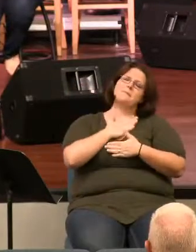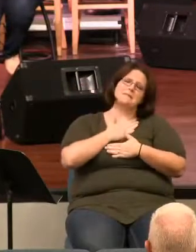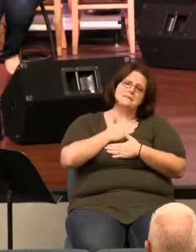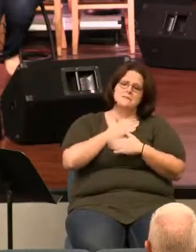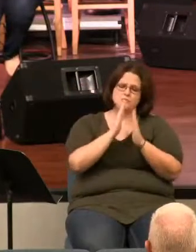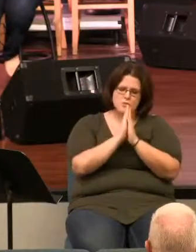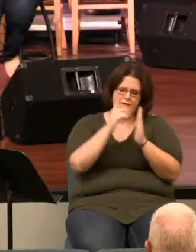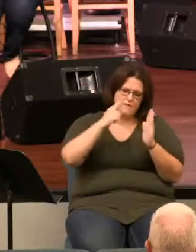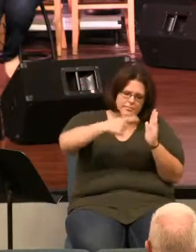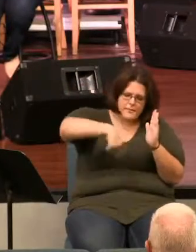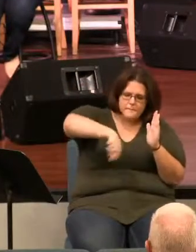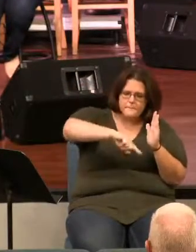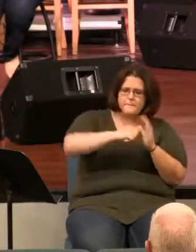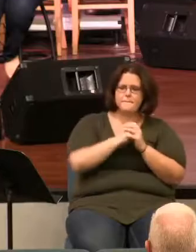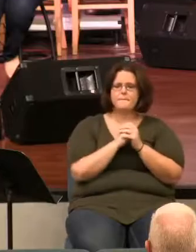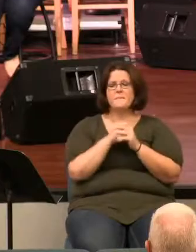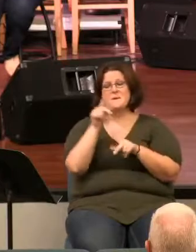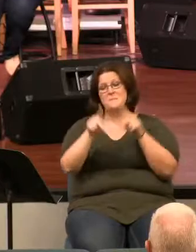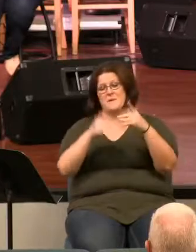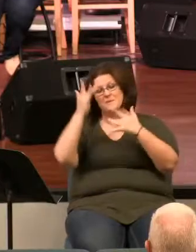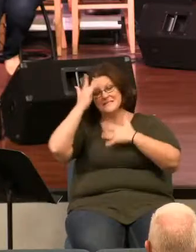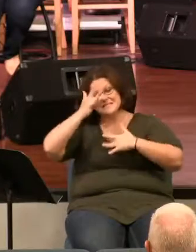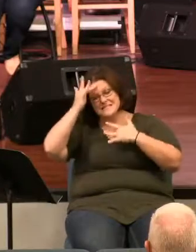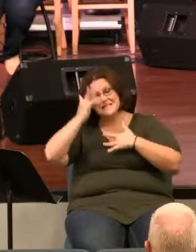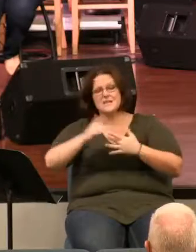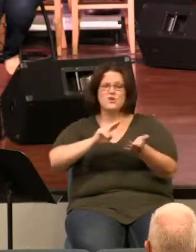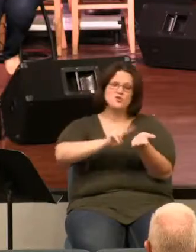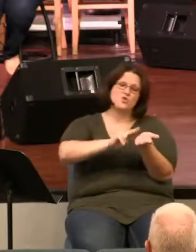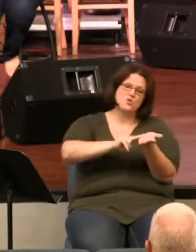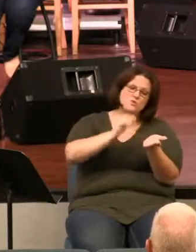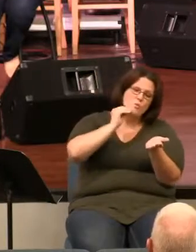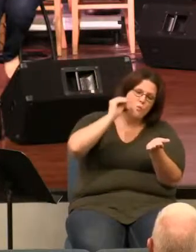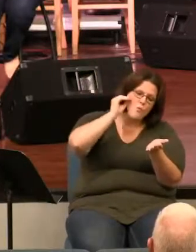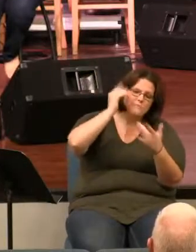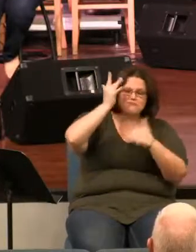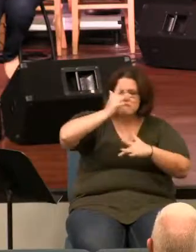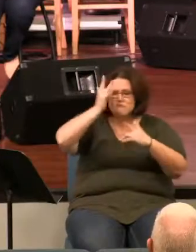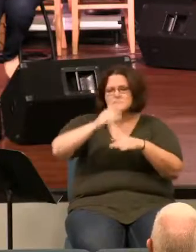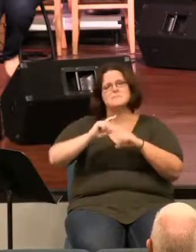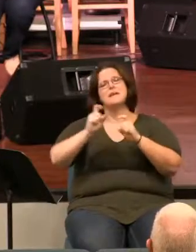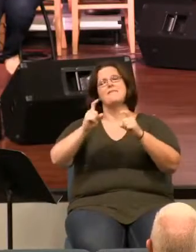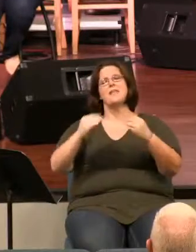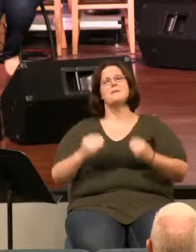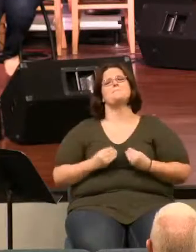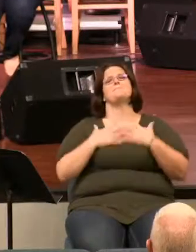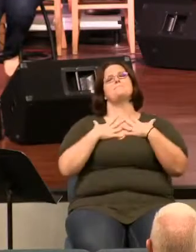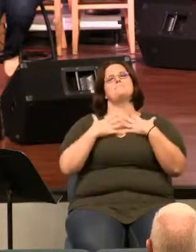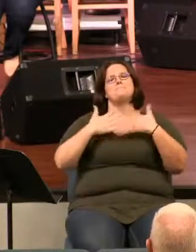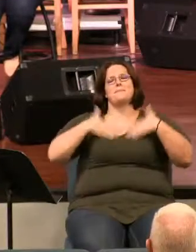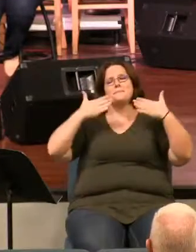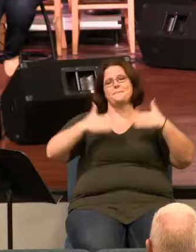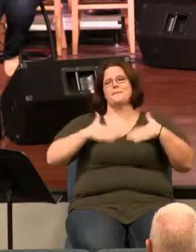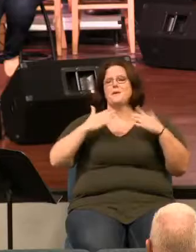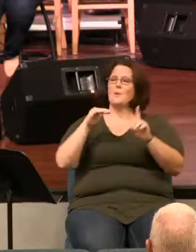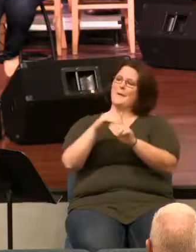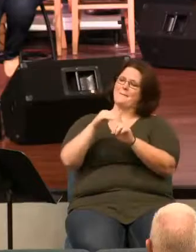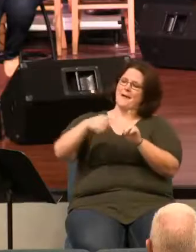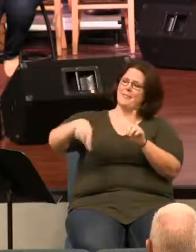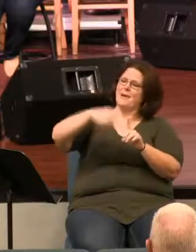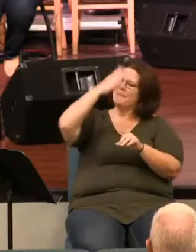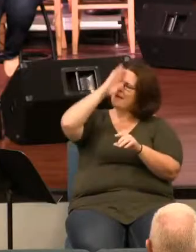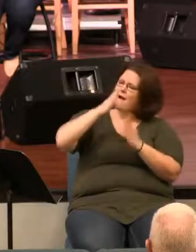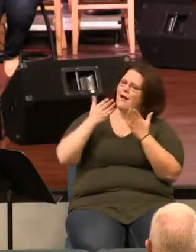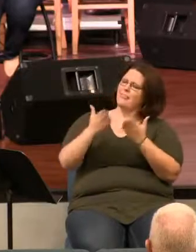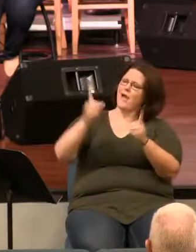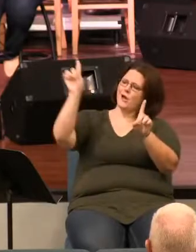them. For those who are in the sick bed today, for those who are in the nursing home today, God, would you just give them cheer? And would you remind them that you are the God who is there and you